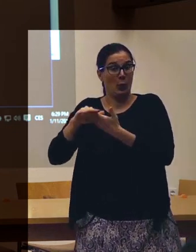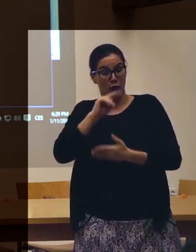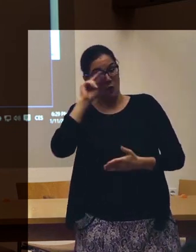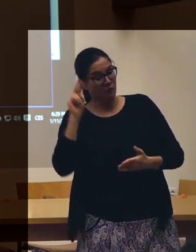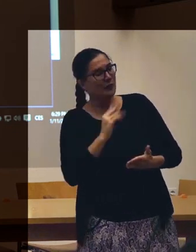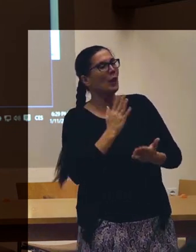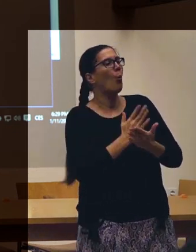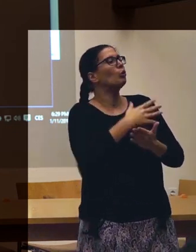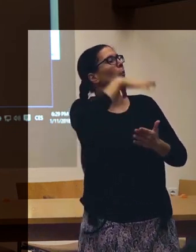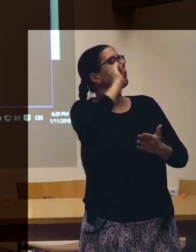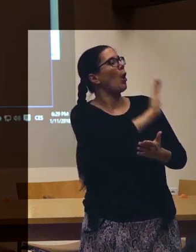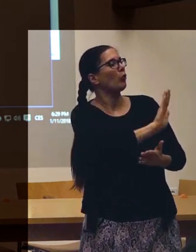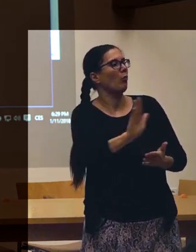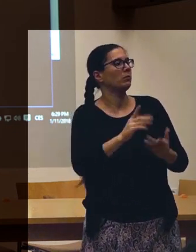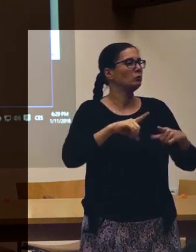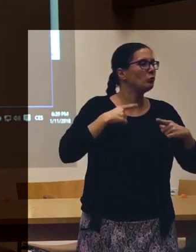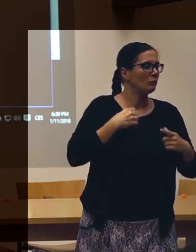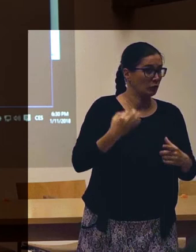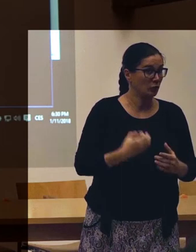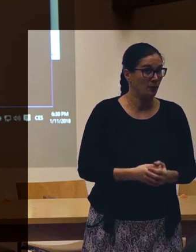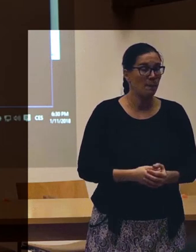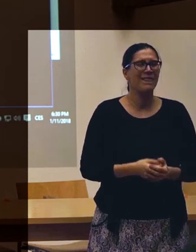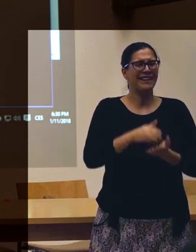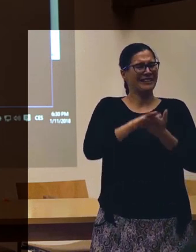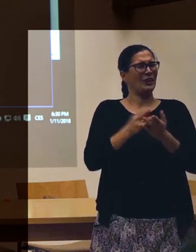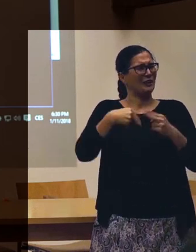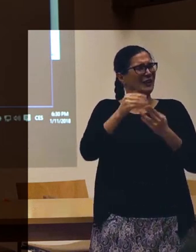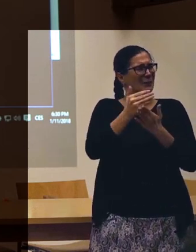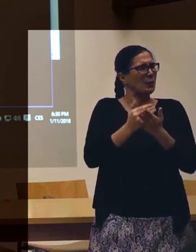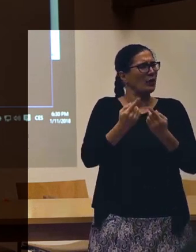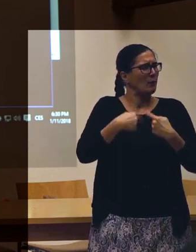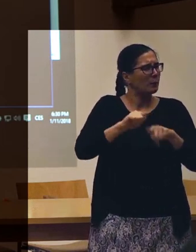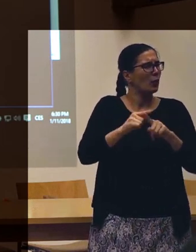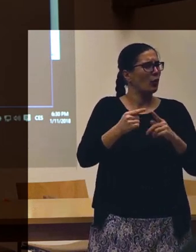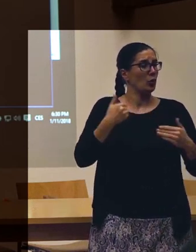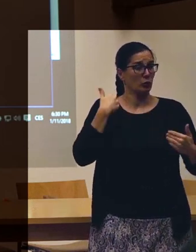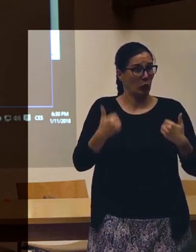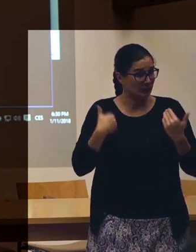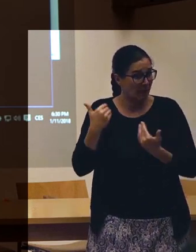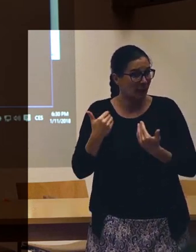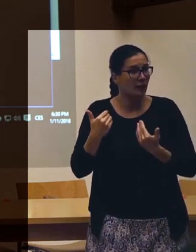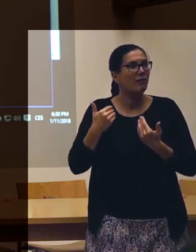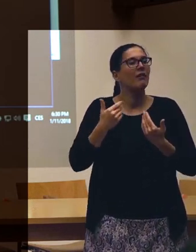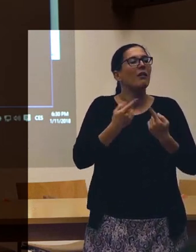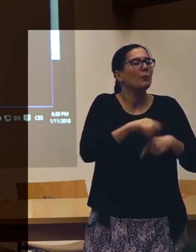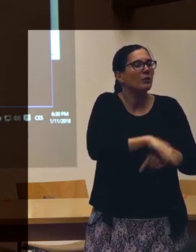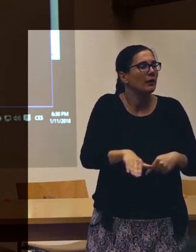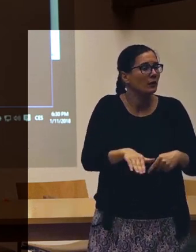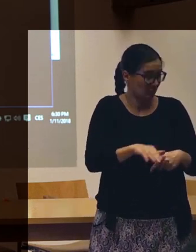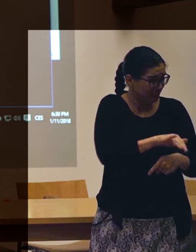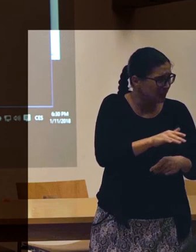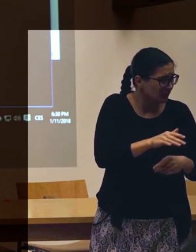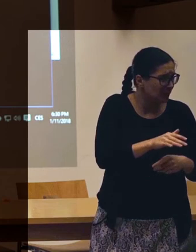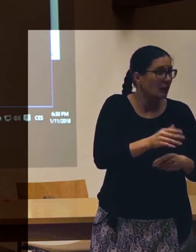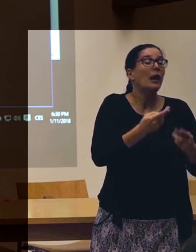programs for adults, like, and most of the time it was, for example,